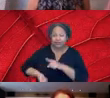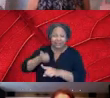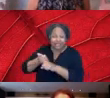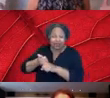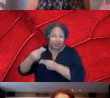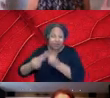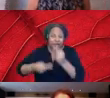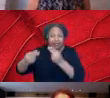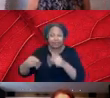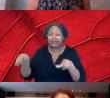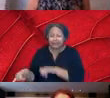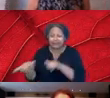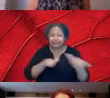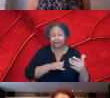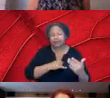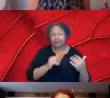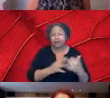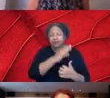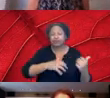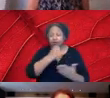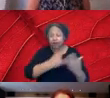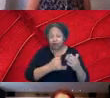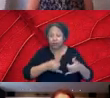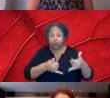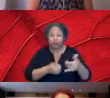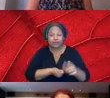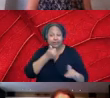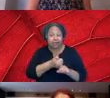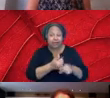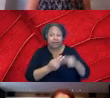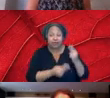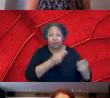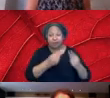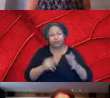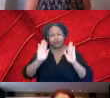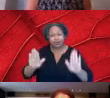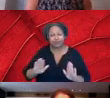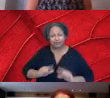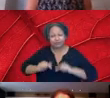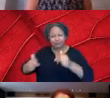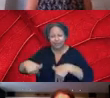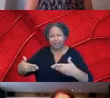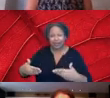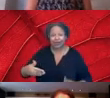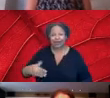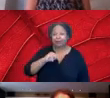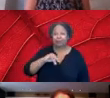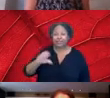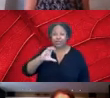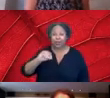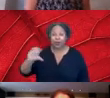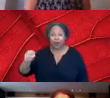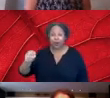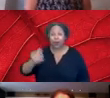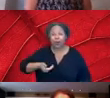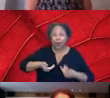Award, this award you may self-nominate for. So it's great to have her here. So Miss Coco, welcome. Let's go to the next slide